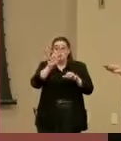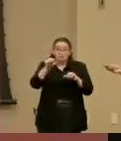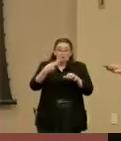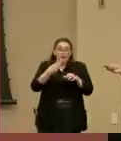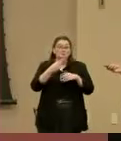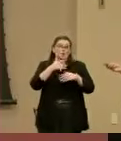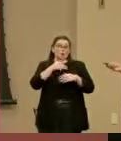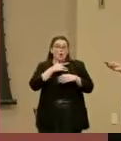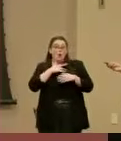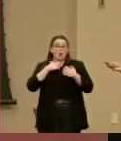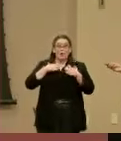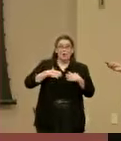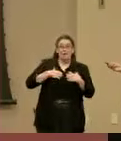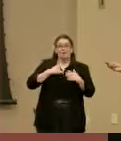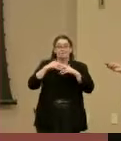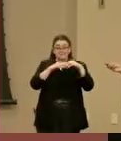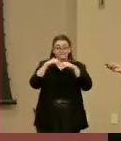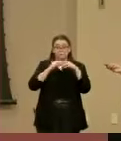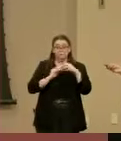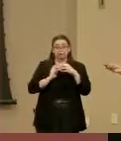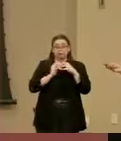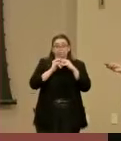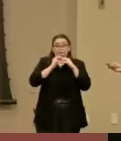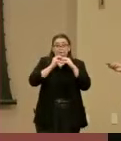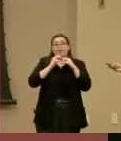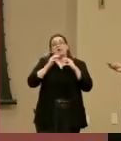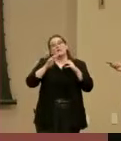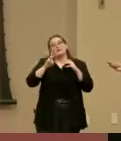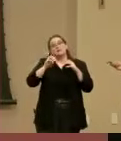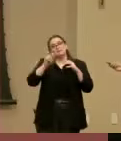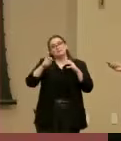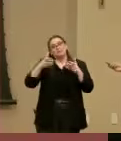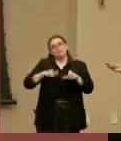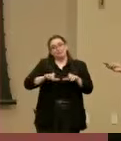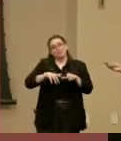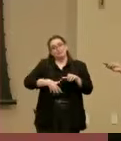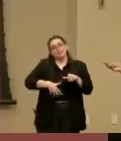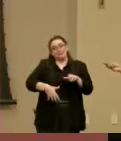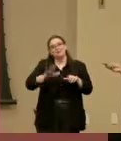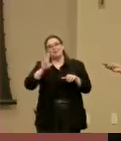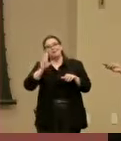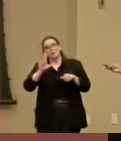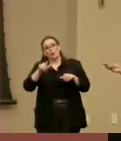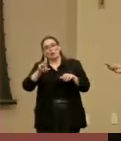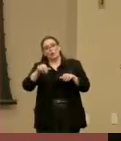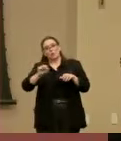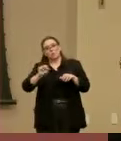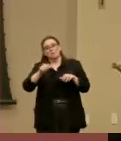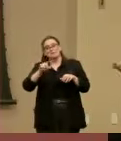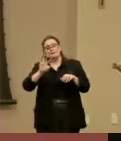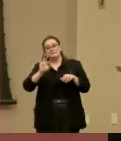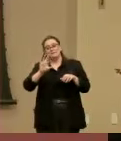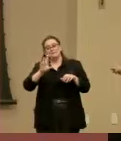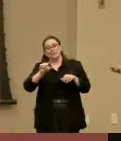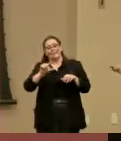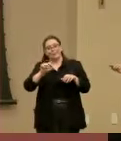fluid buildup in the heart or lungs, potentially 60% chance that you could flare during pregnancy. But interestingly, it's not even 100%, okay? So some people actually get